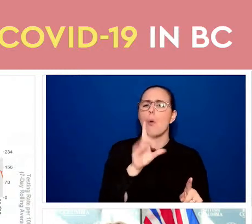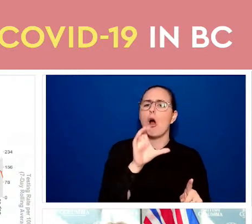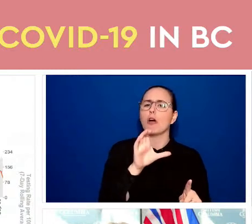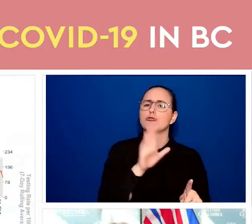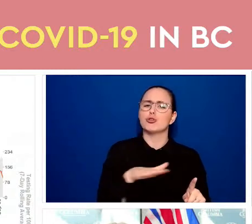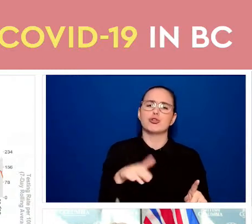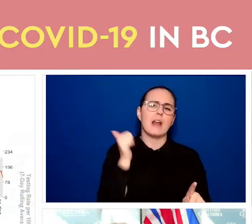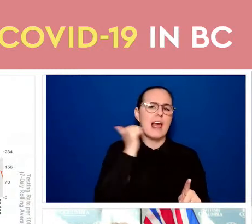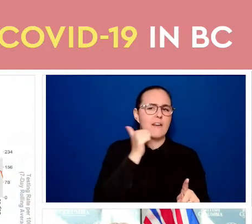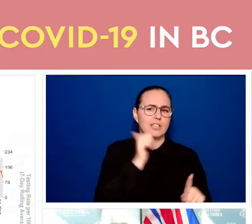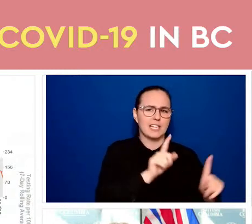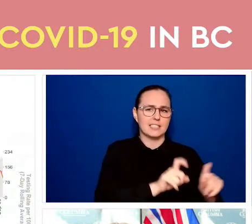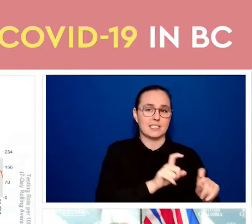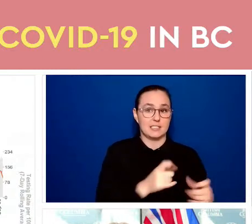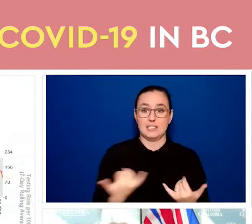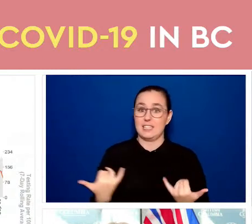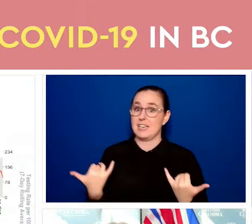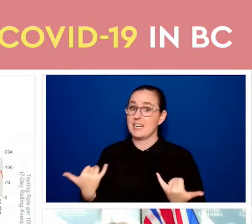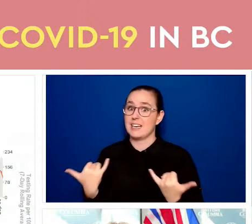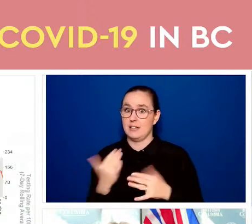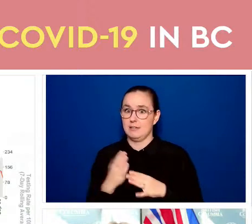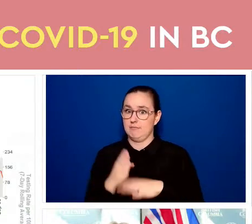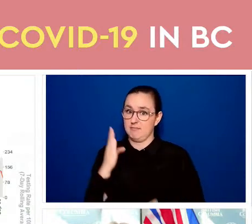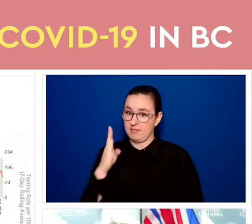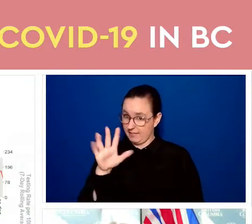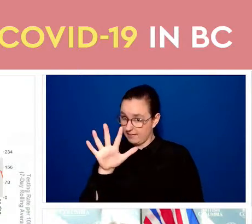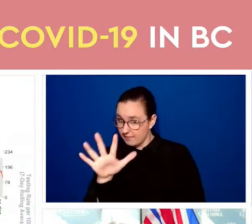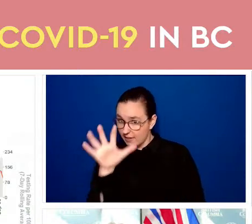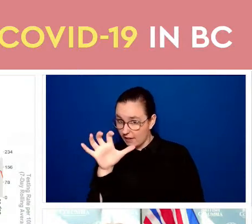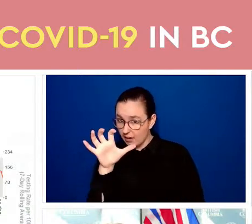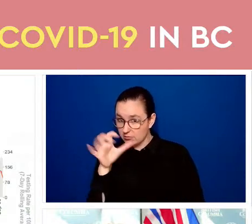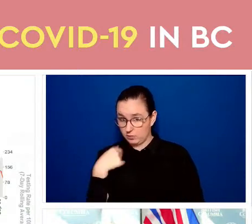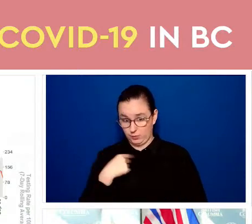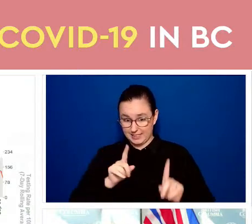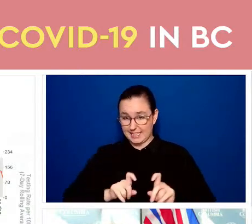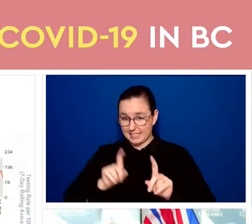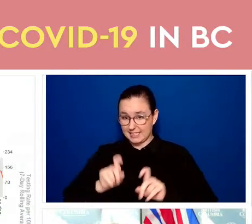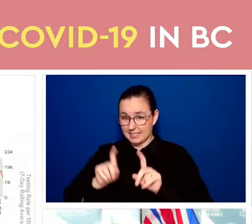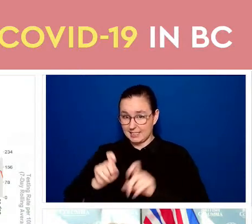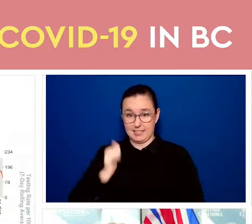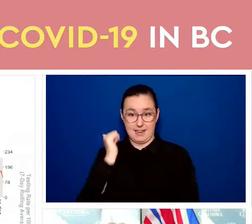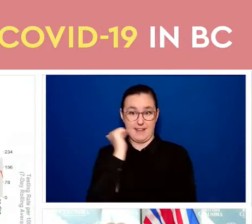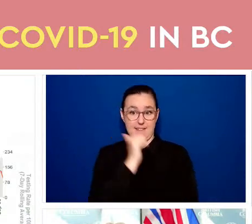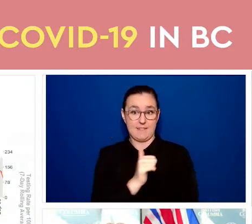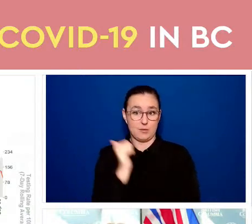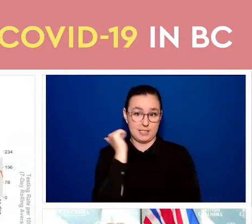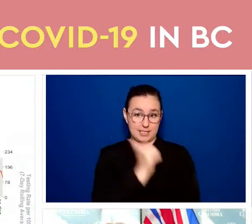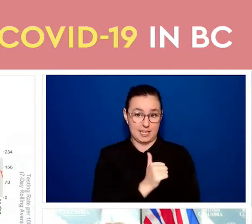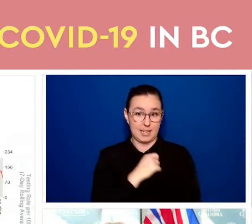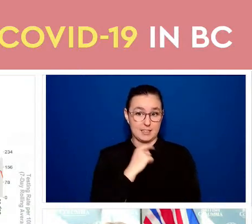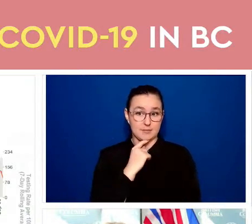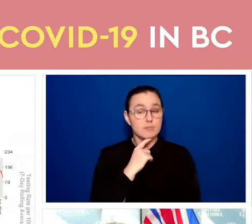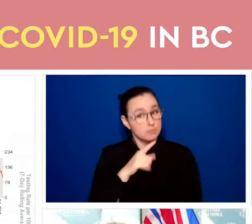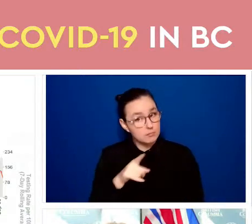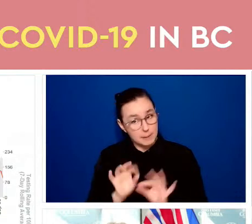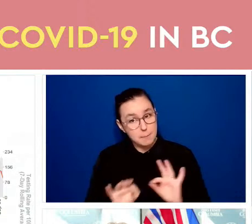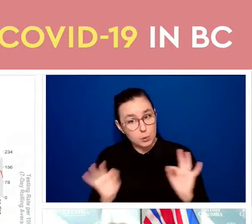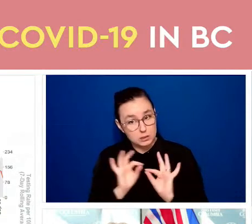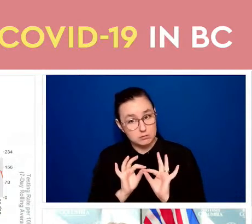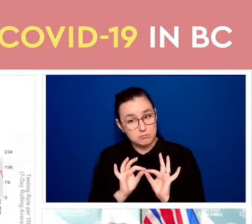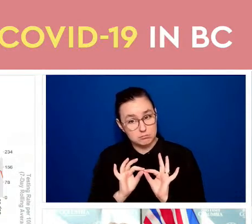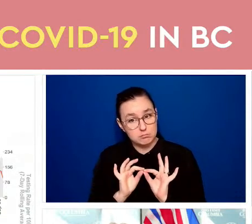to over 500 children a day being tested for COVID-19. So that's important. That tells us that we're